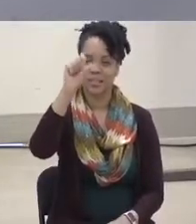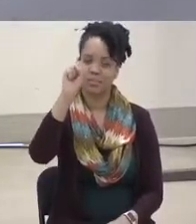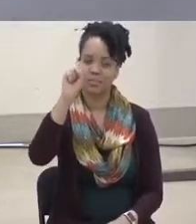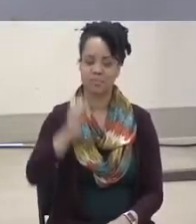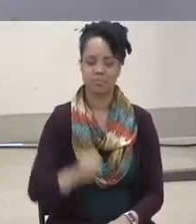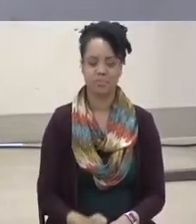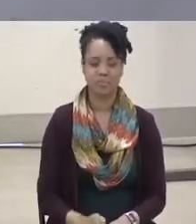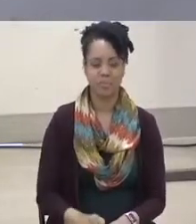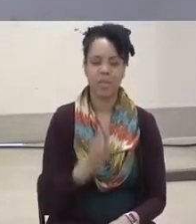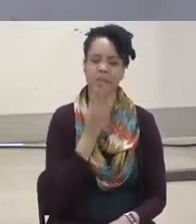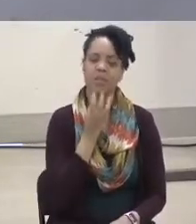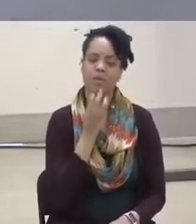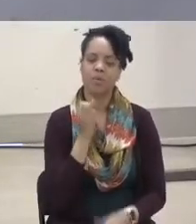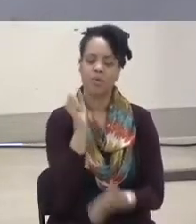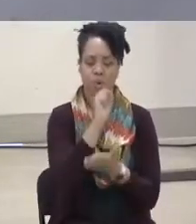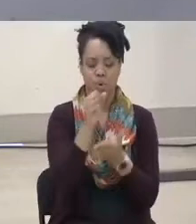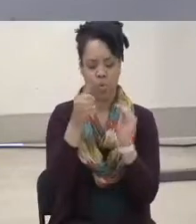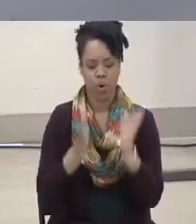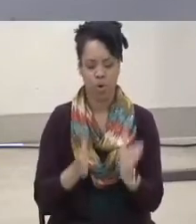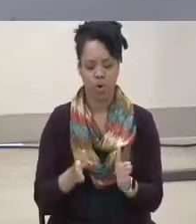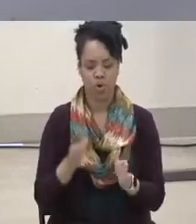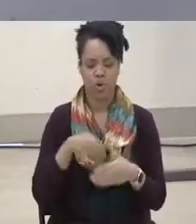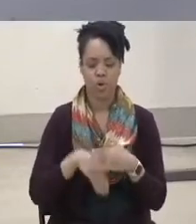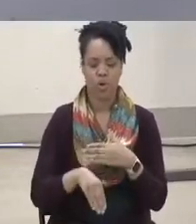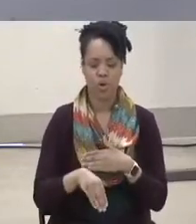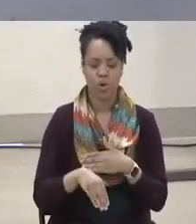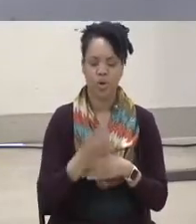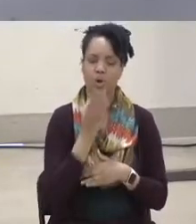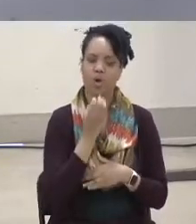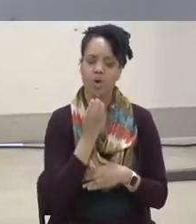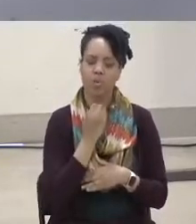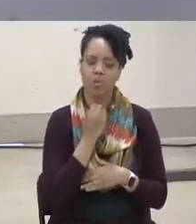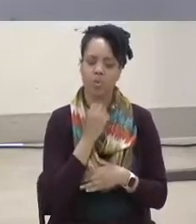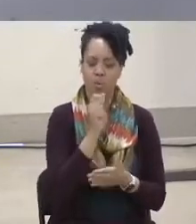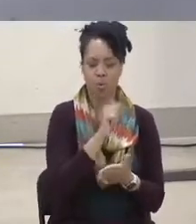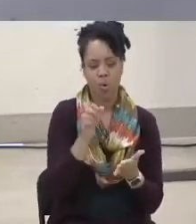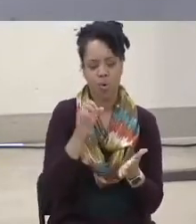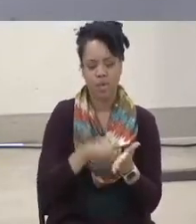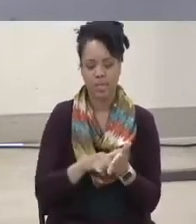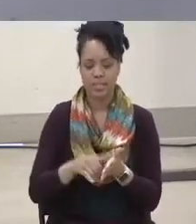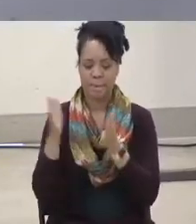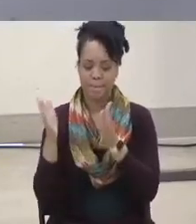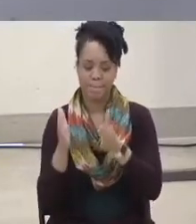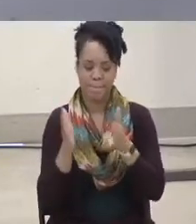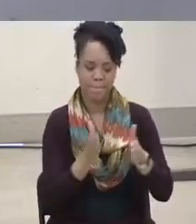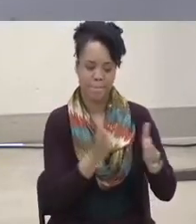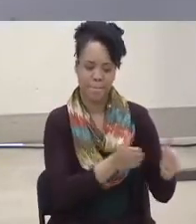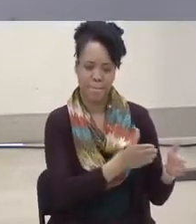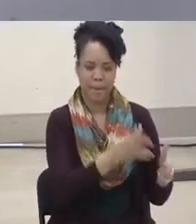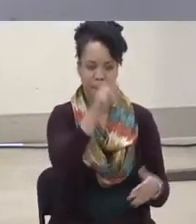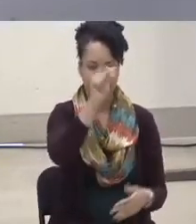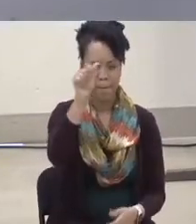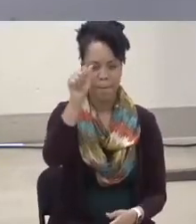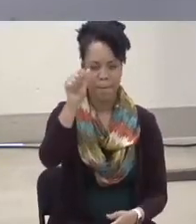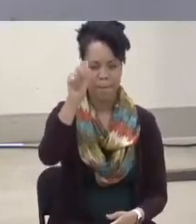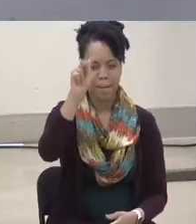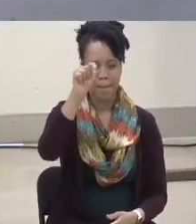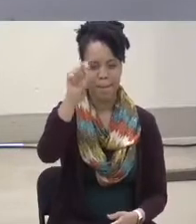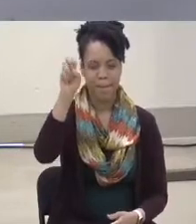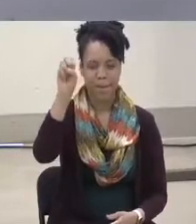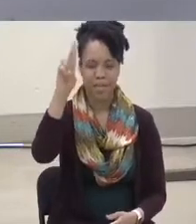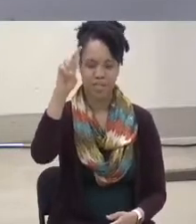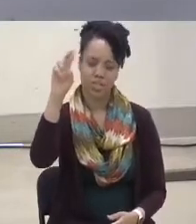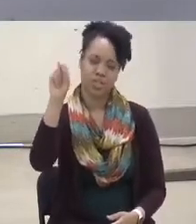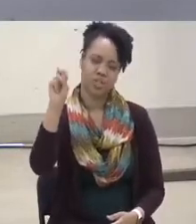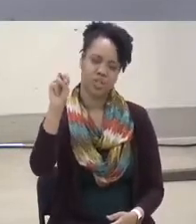The Hebrew writer wrote in the book of Hebrews that it was patterns. El escritor del hebreo escribe en el hebreo que